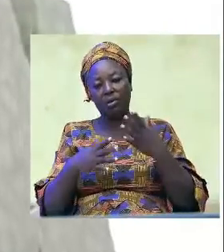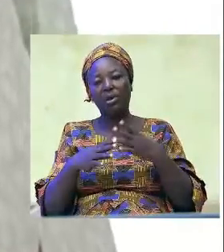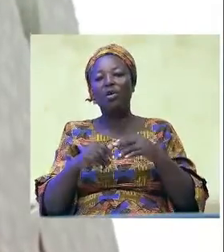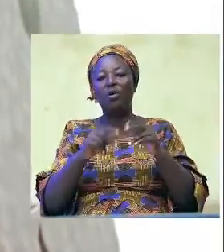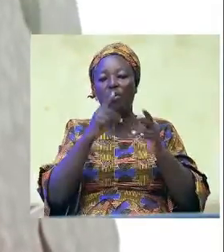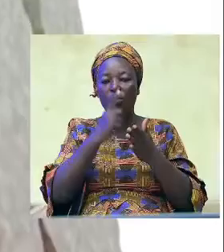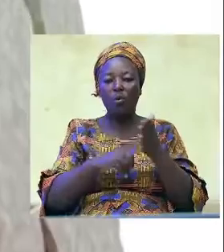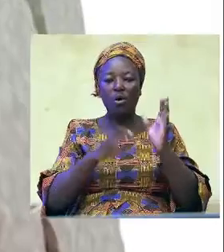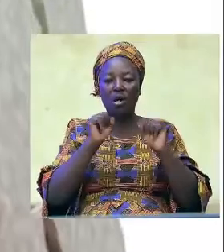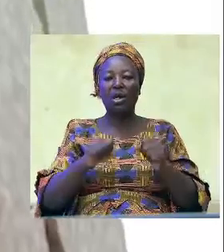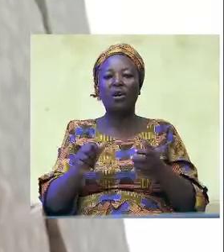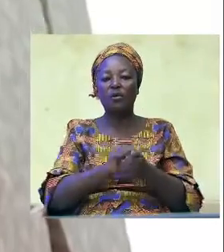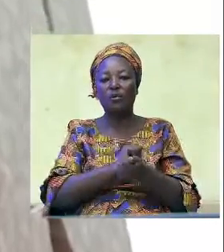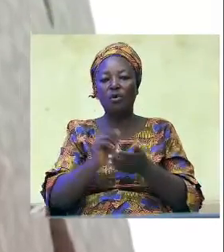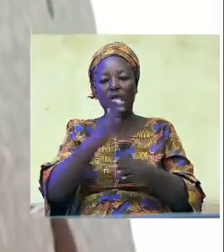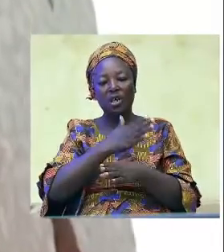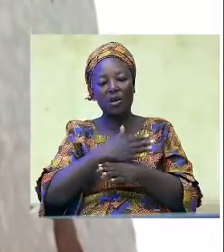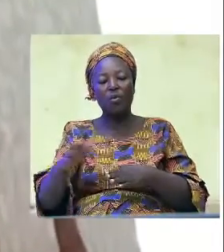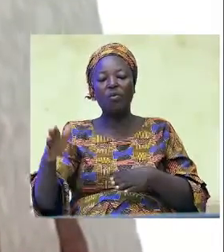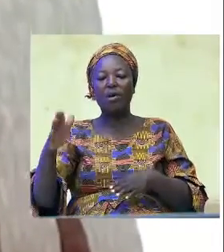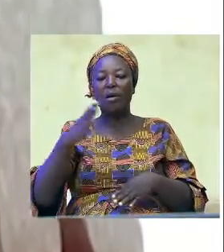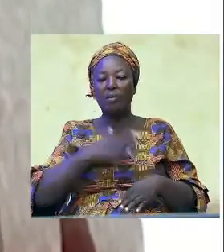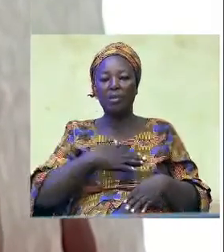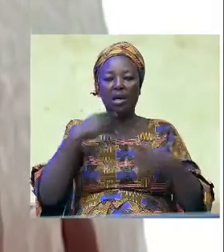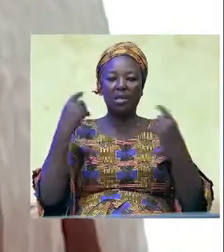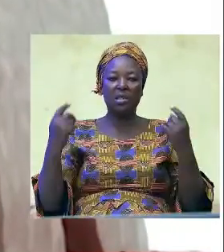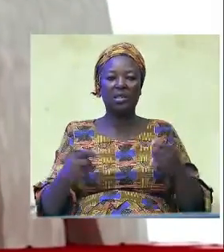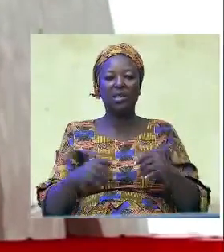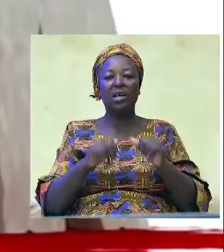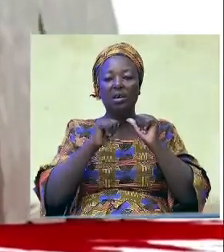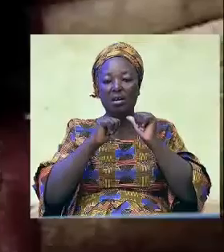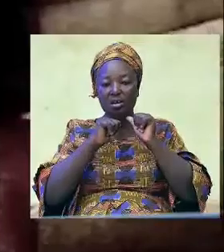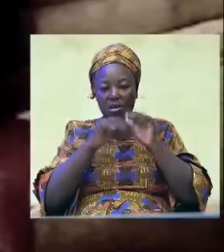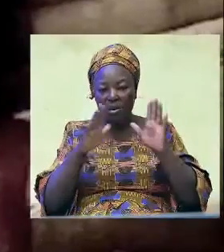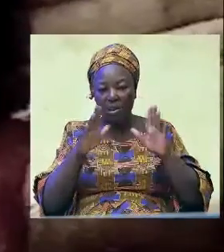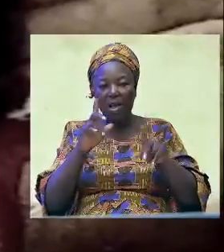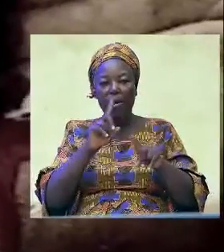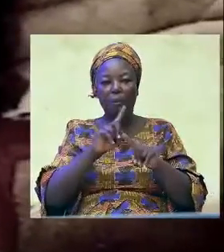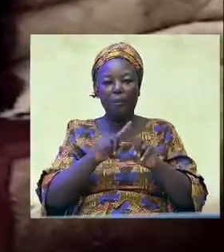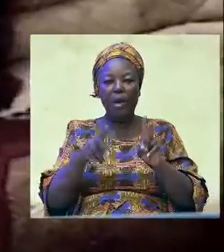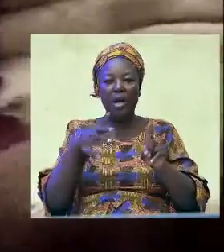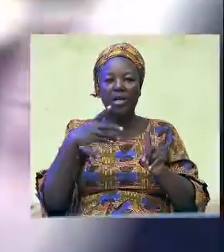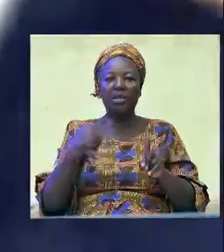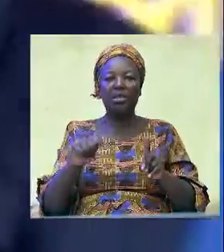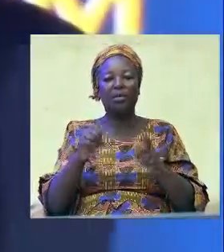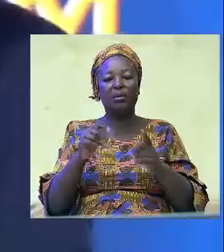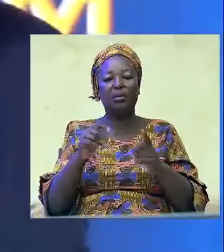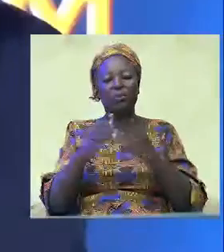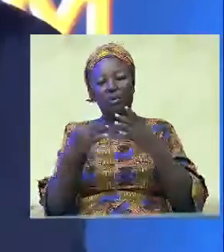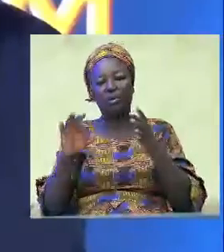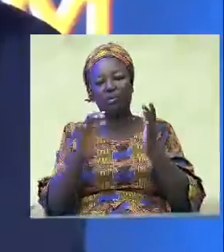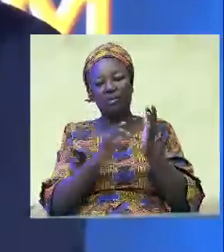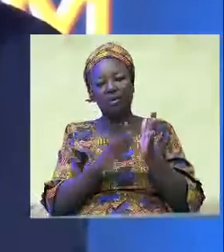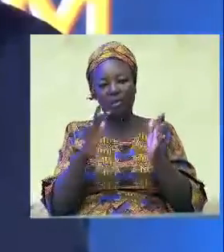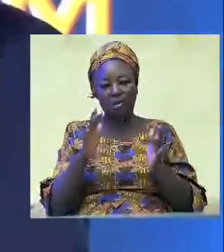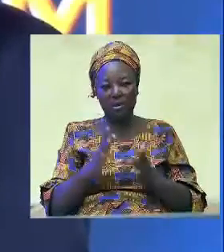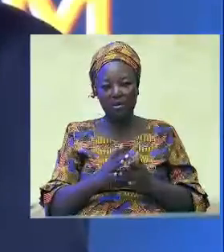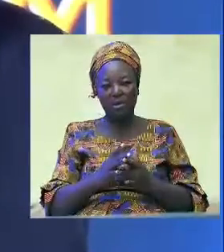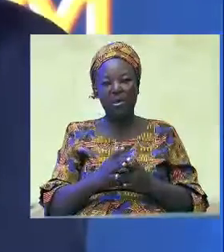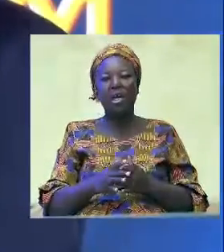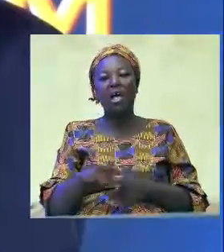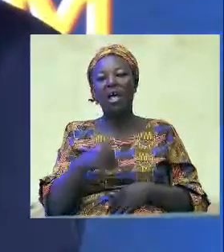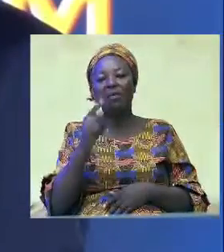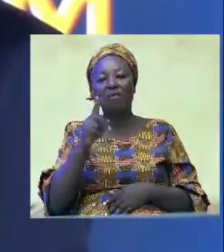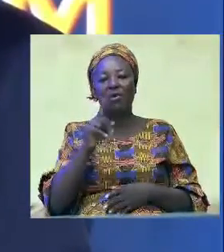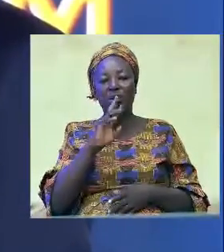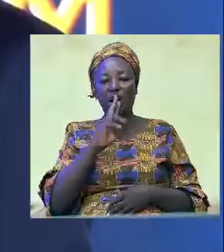wash away my sin? Nothing but the blood of Jesus. Anywhere you are,